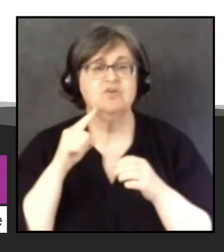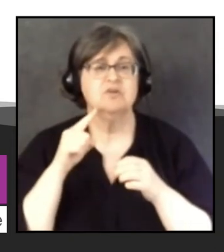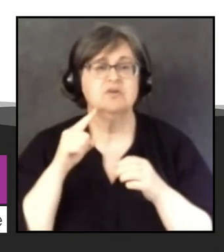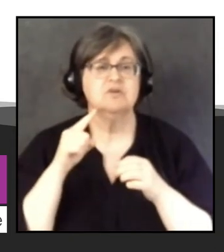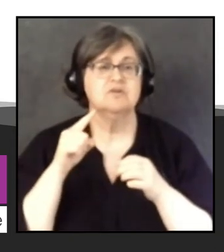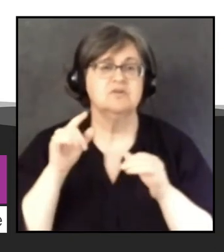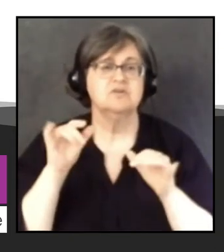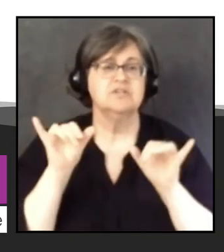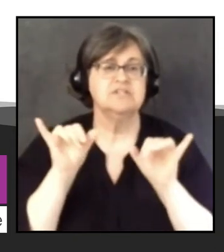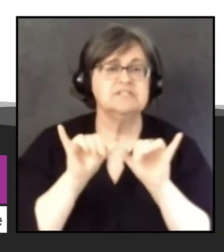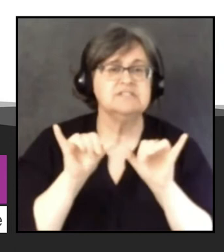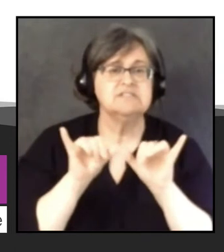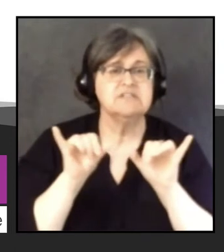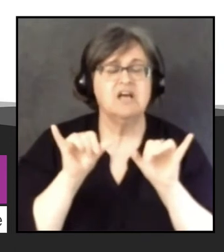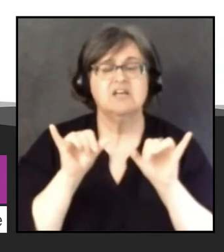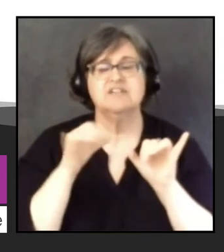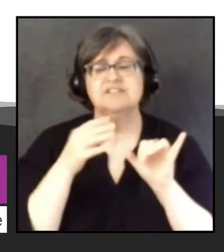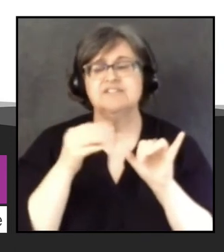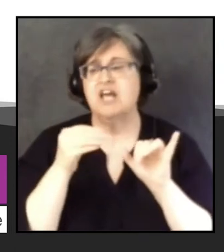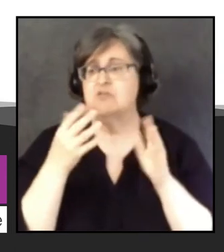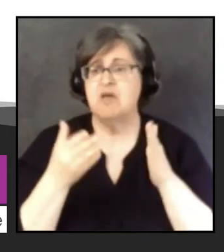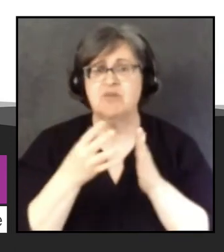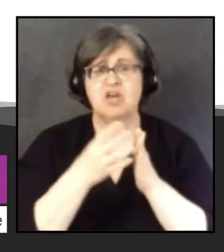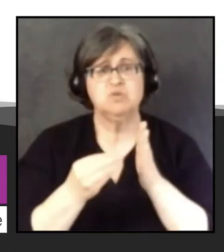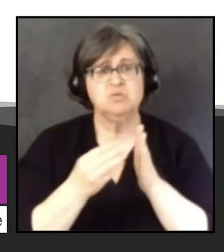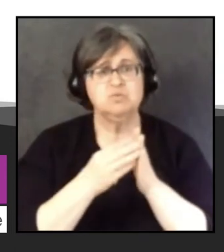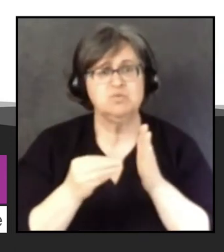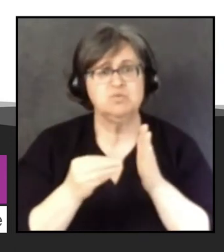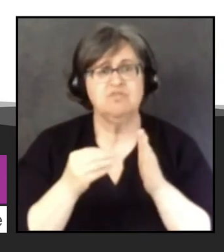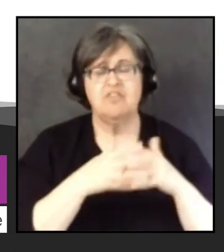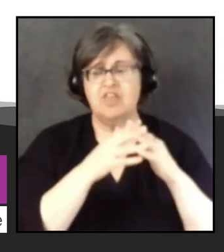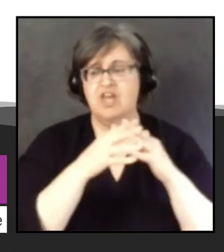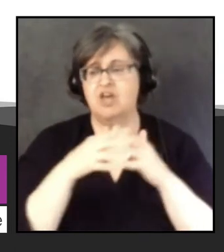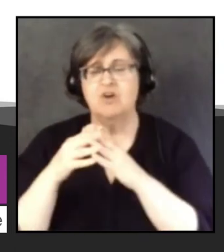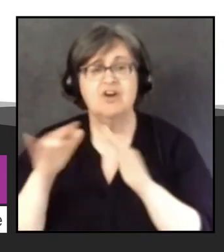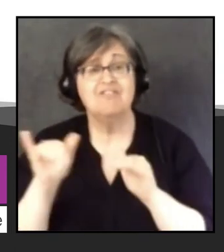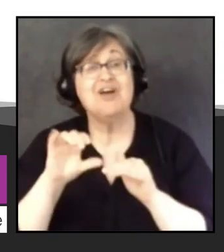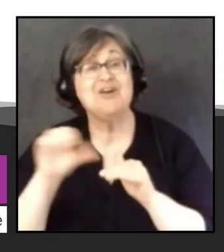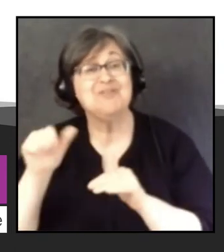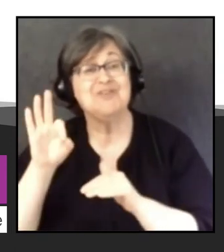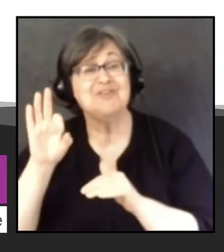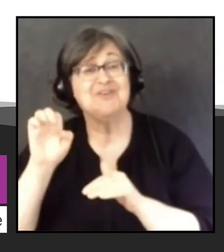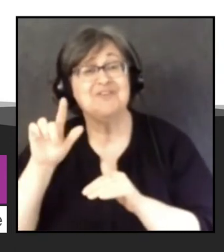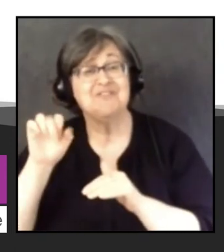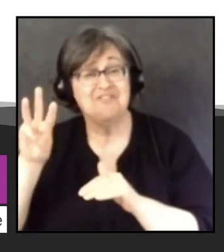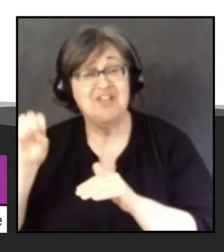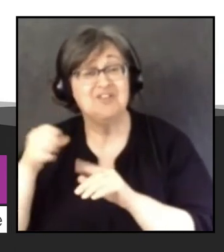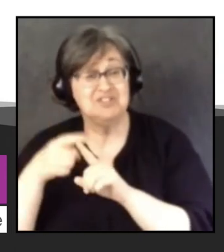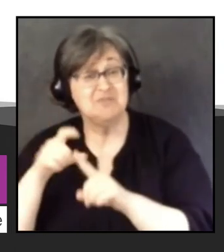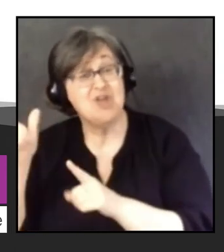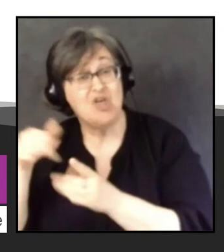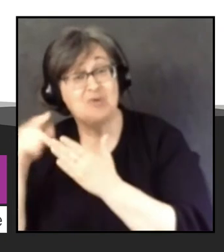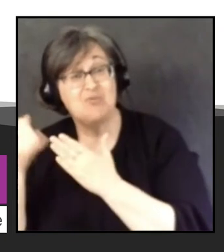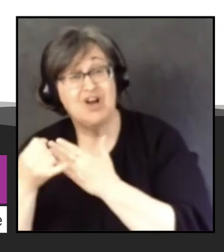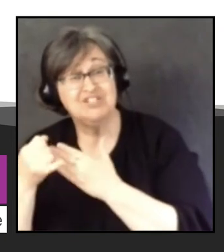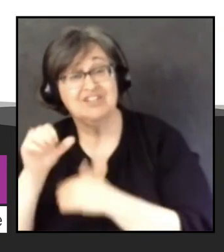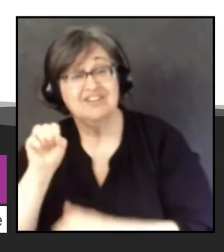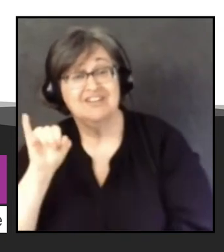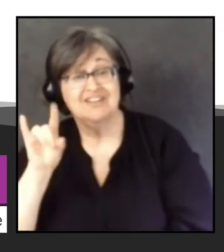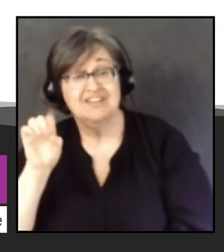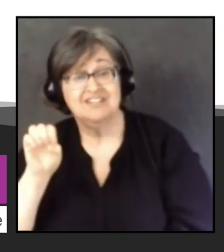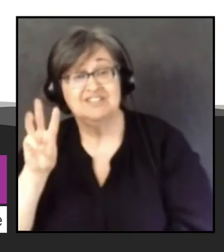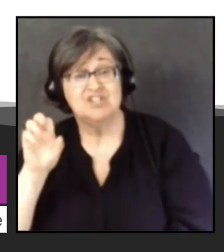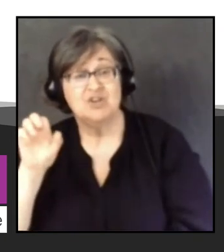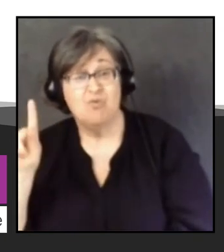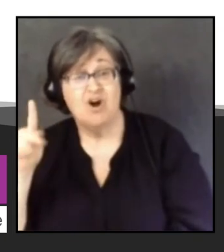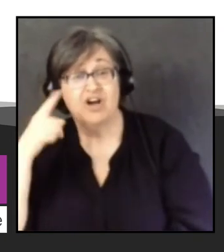and reproducing this activation. So much like our fellows with Sidewalk Dreams, this is an important part of considering